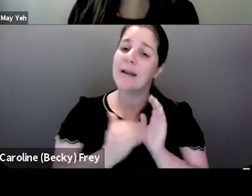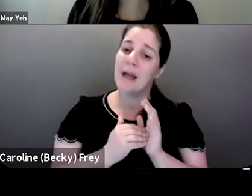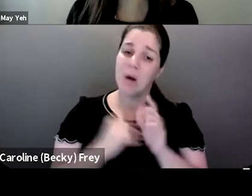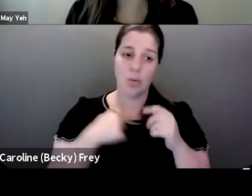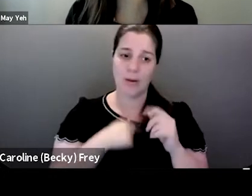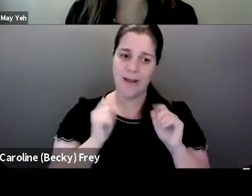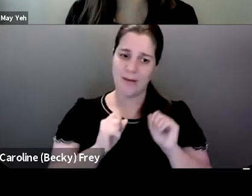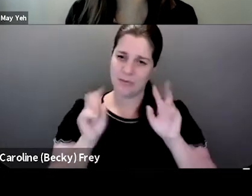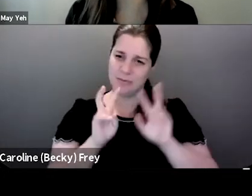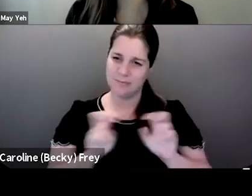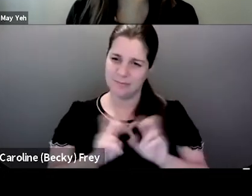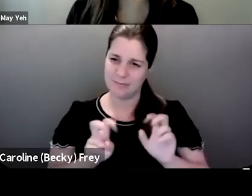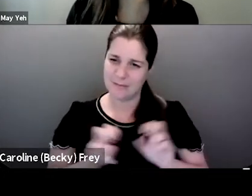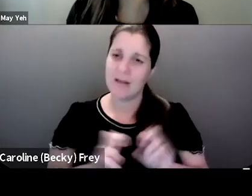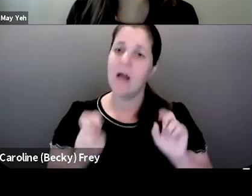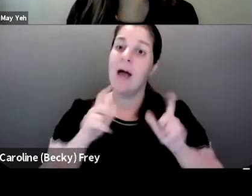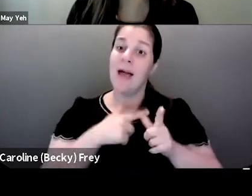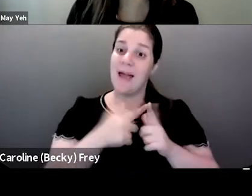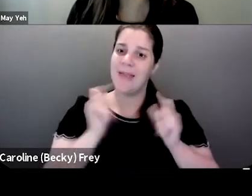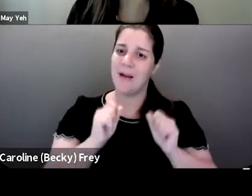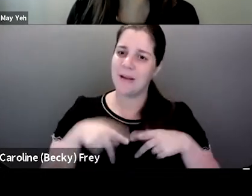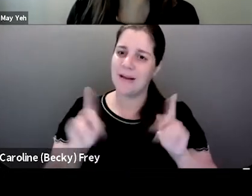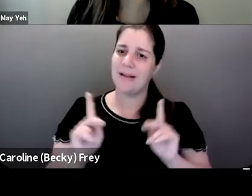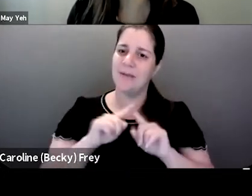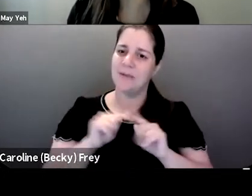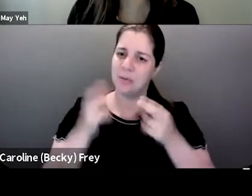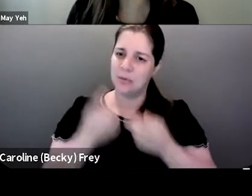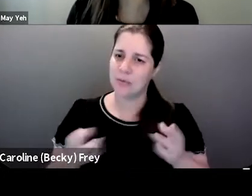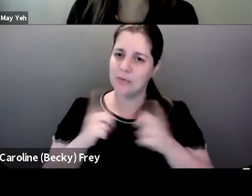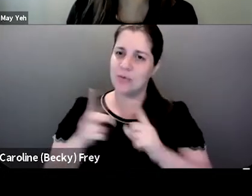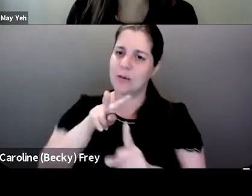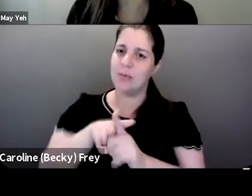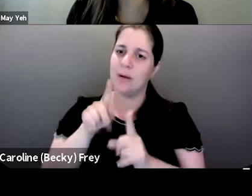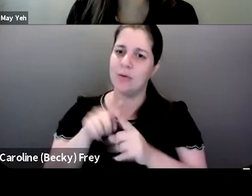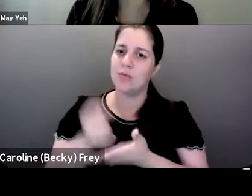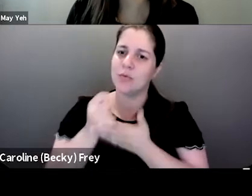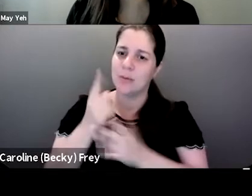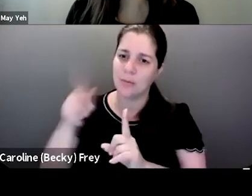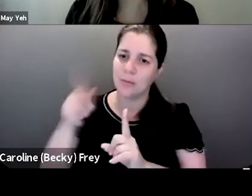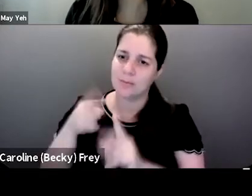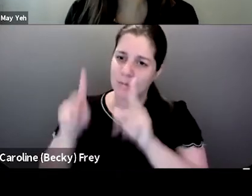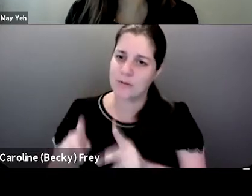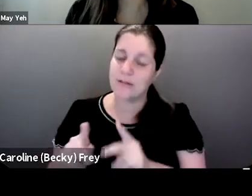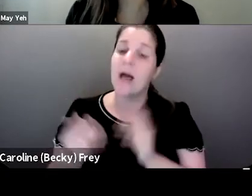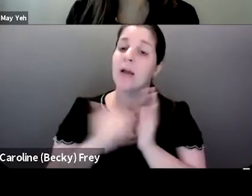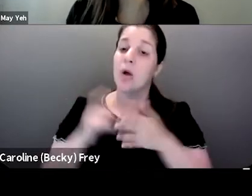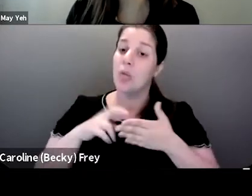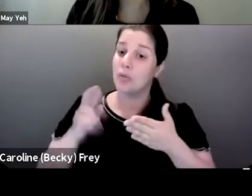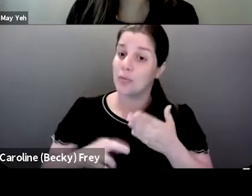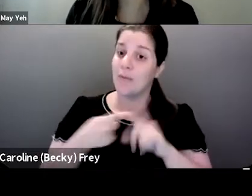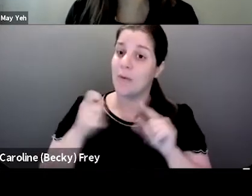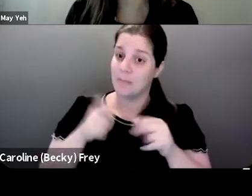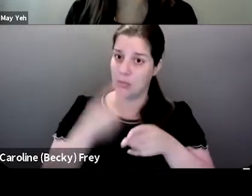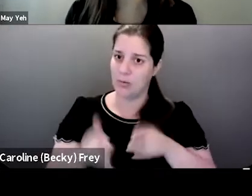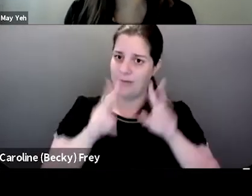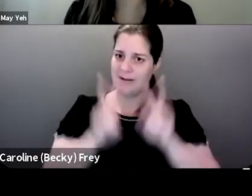broaden the ability of the intervention to respond to different groups while also individualizing the treatment protocol to the specific person. Results of this brief assessment give